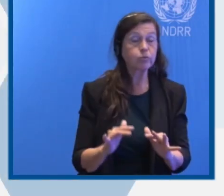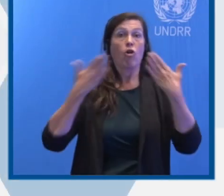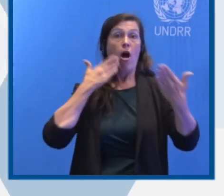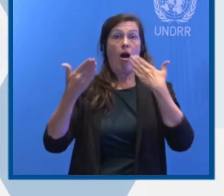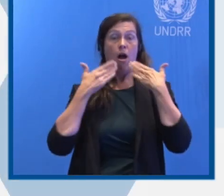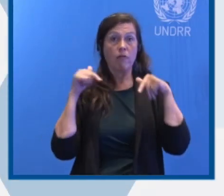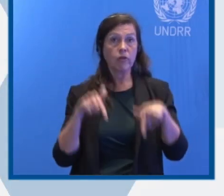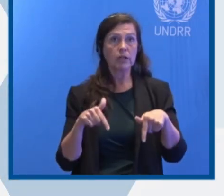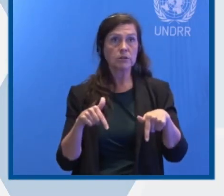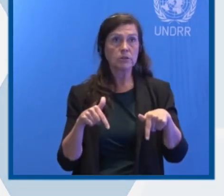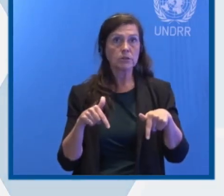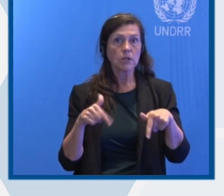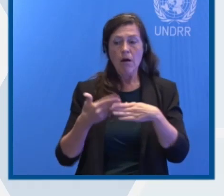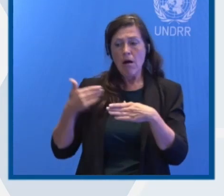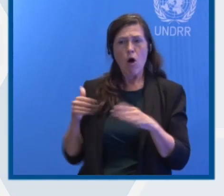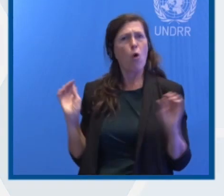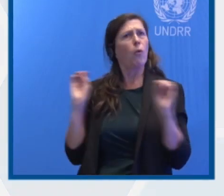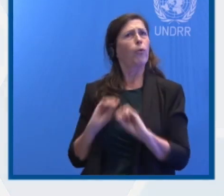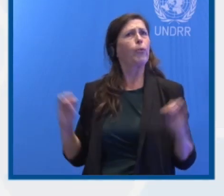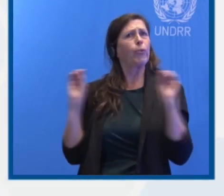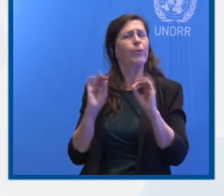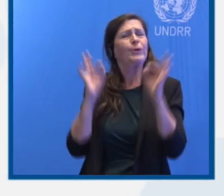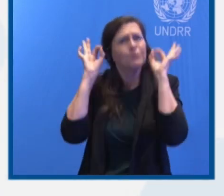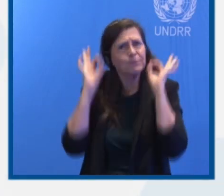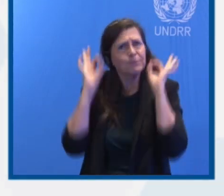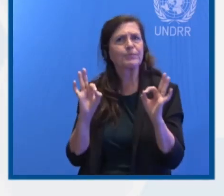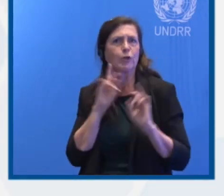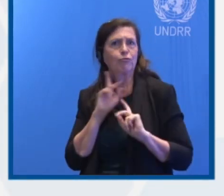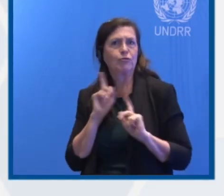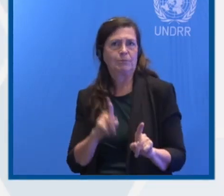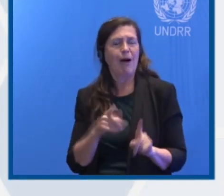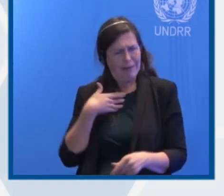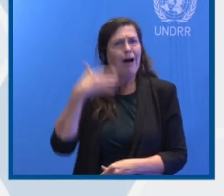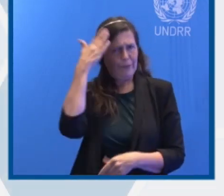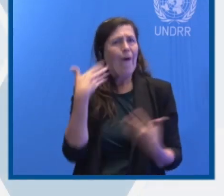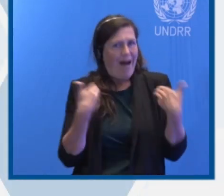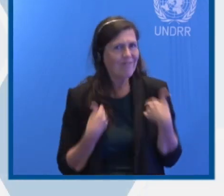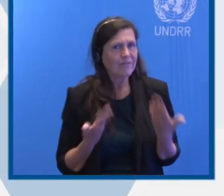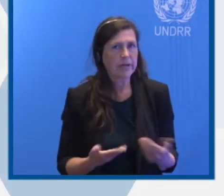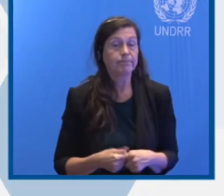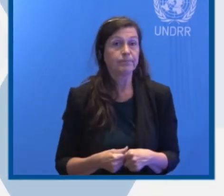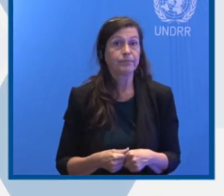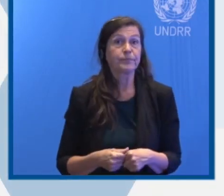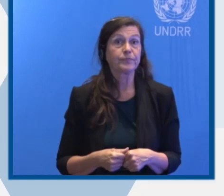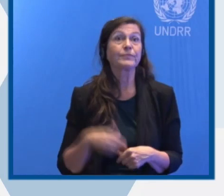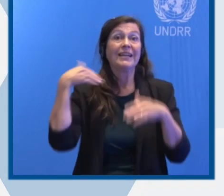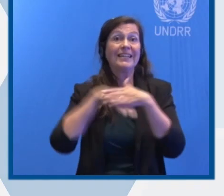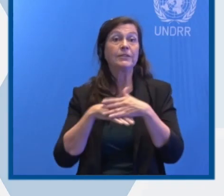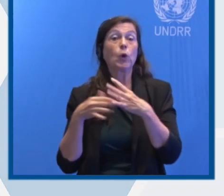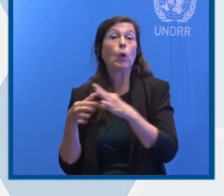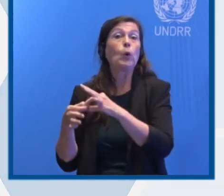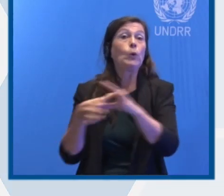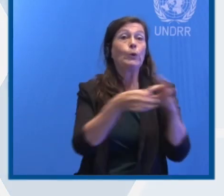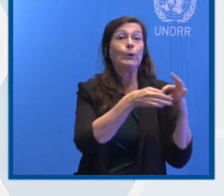was adequate response. So I think we know the answer to that one. Being in the United Nations, of course, across